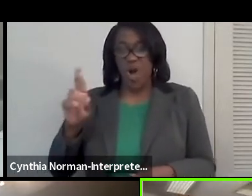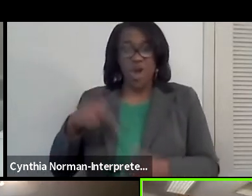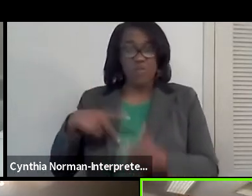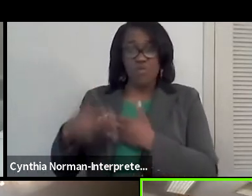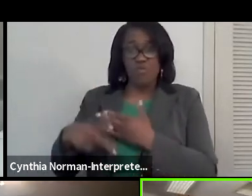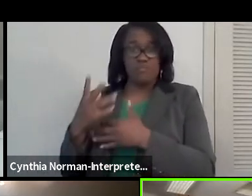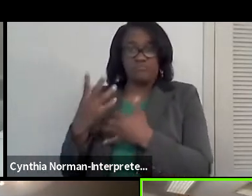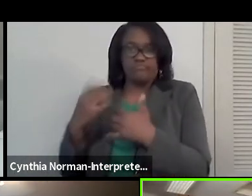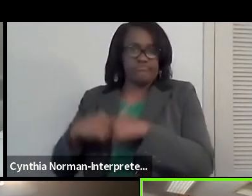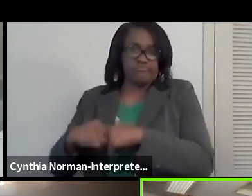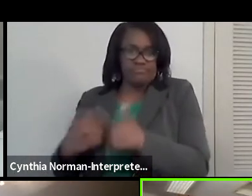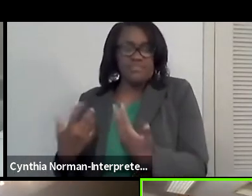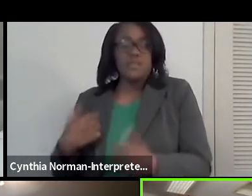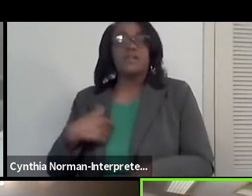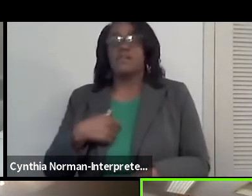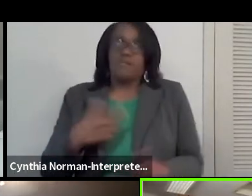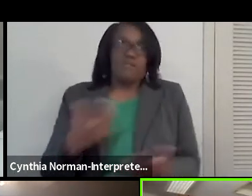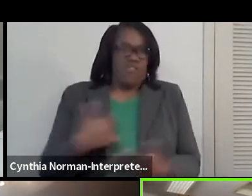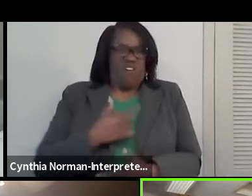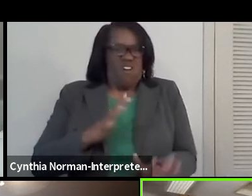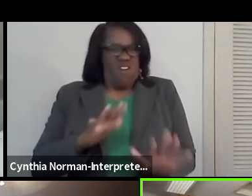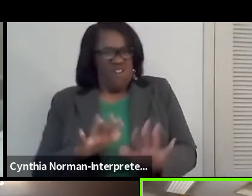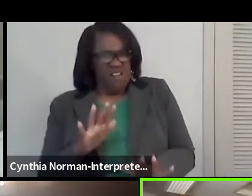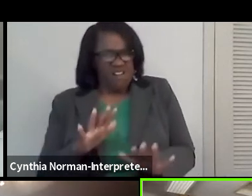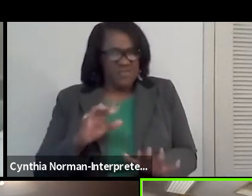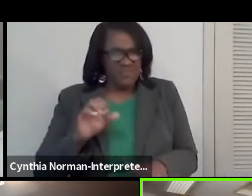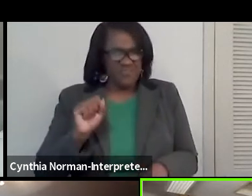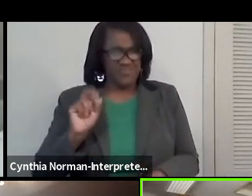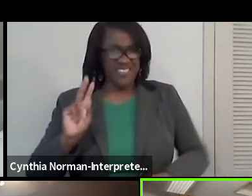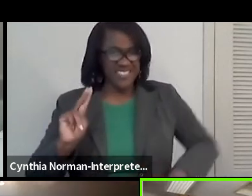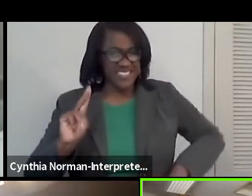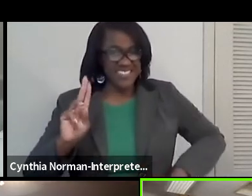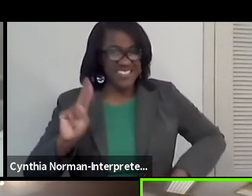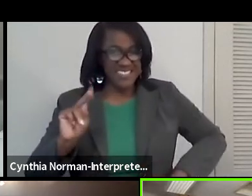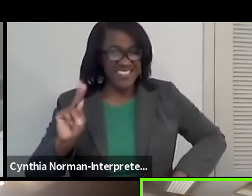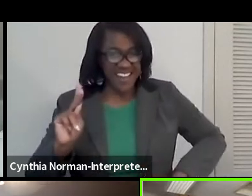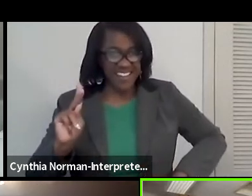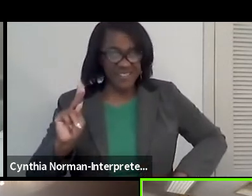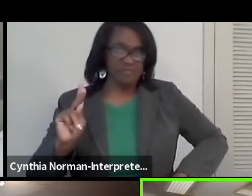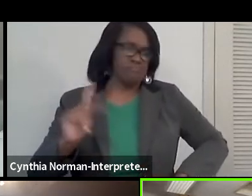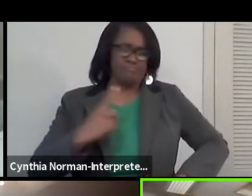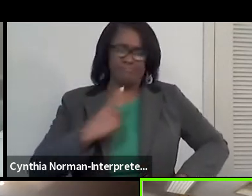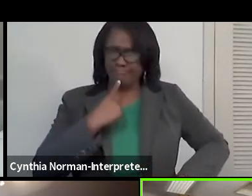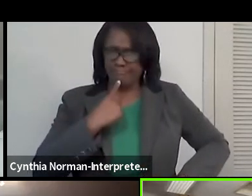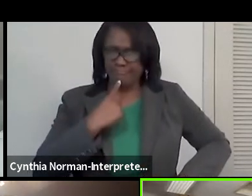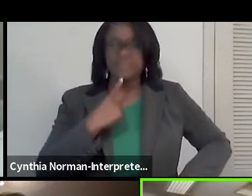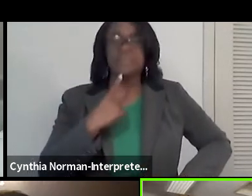And it took a minute for sure to process that disappointment. But